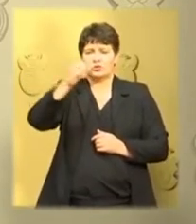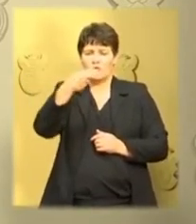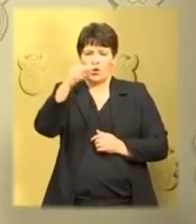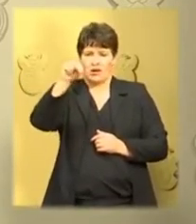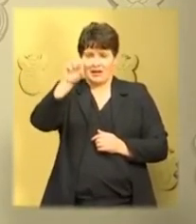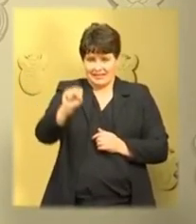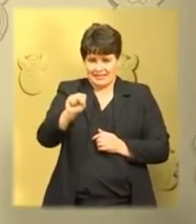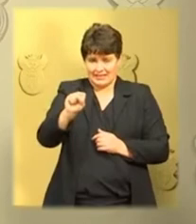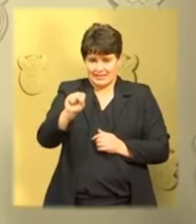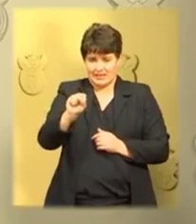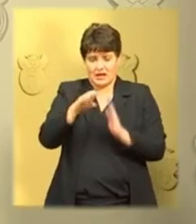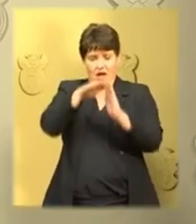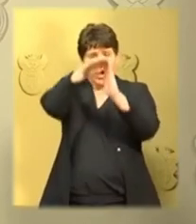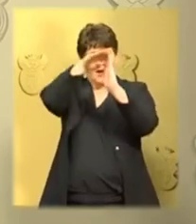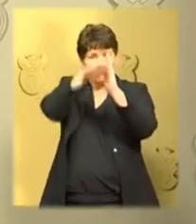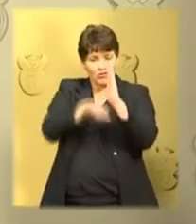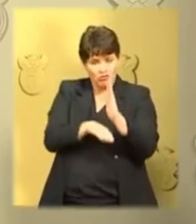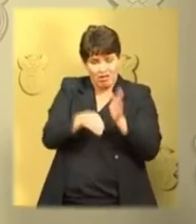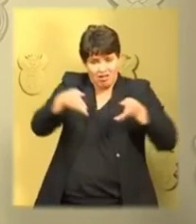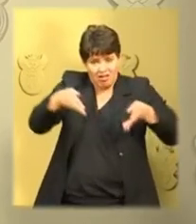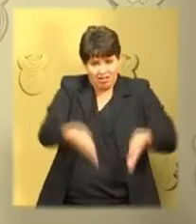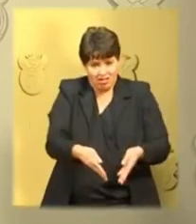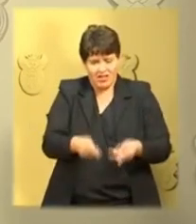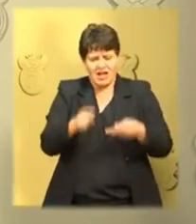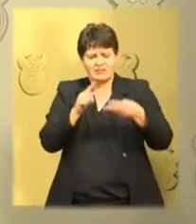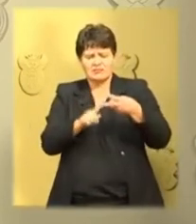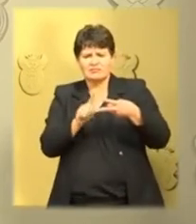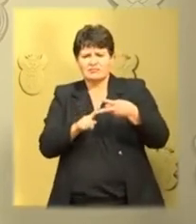religious gathering in Mangaung in the Free State